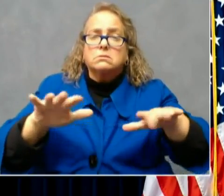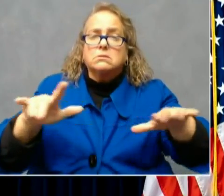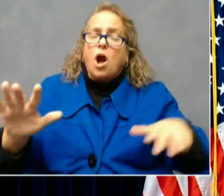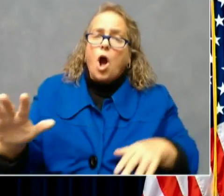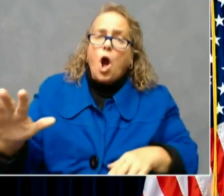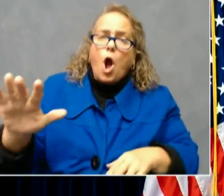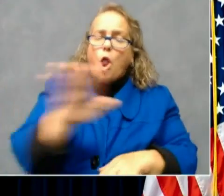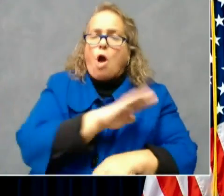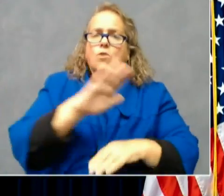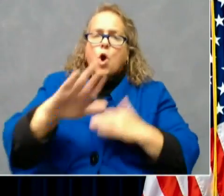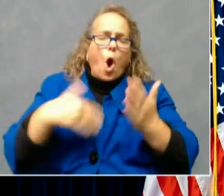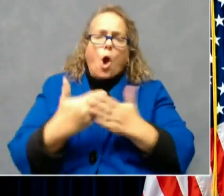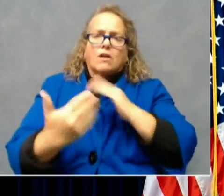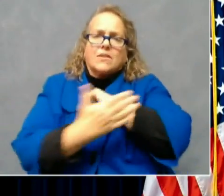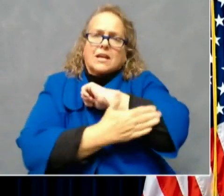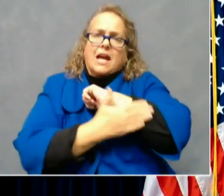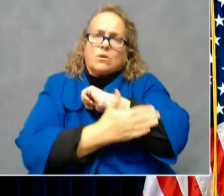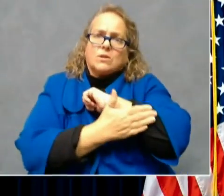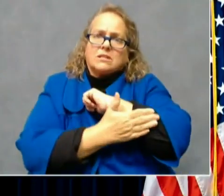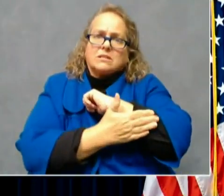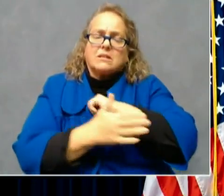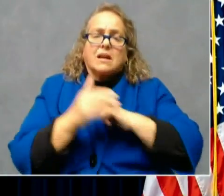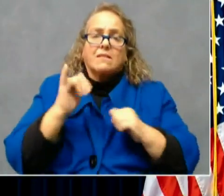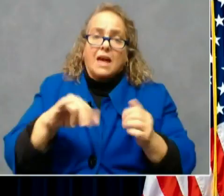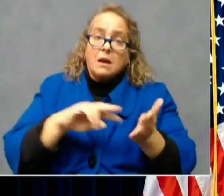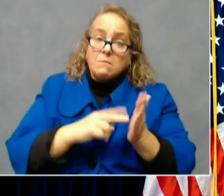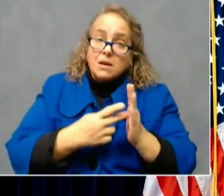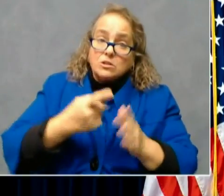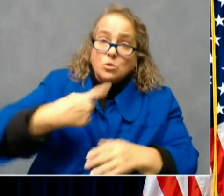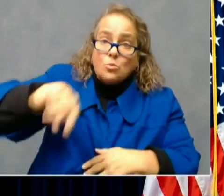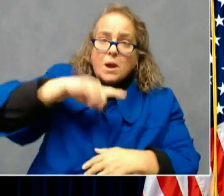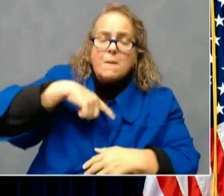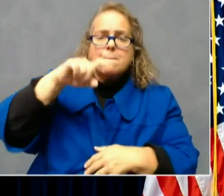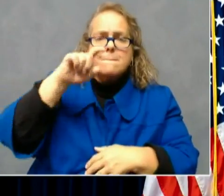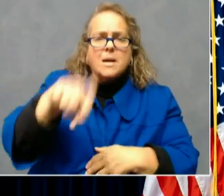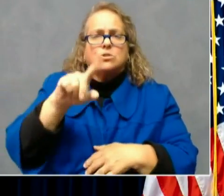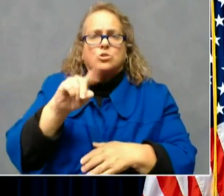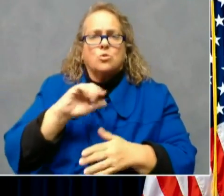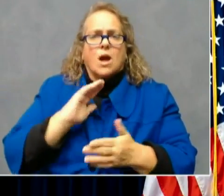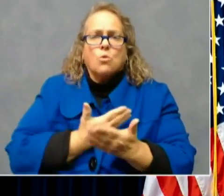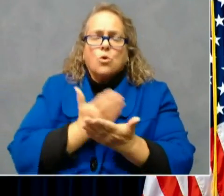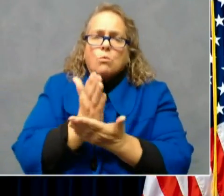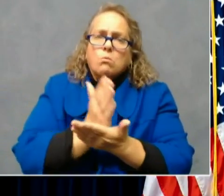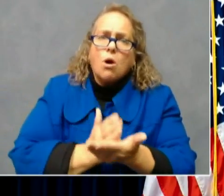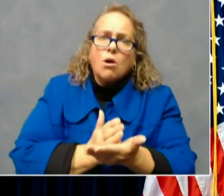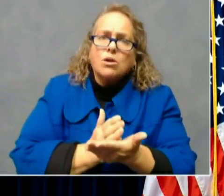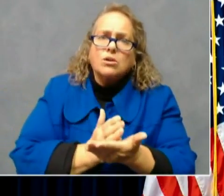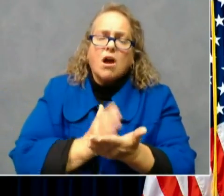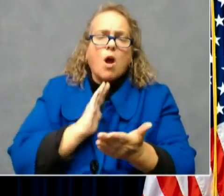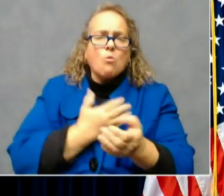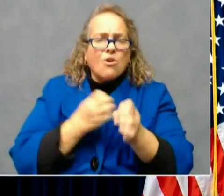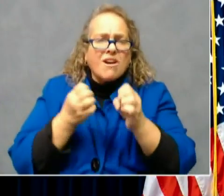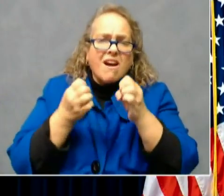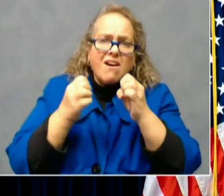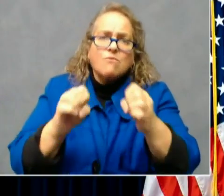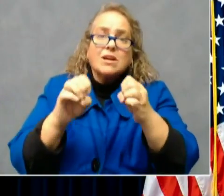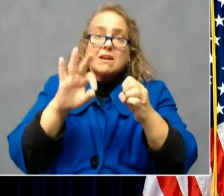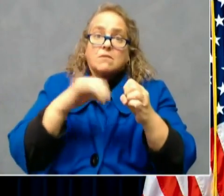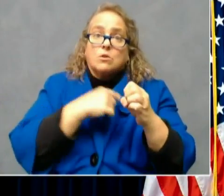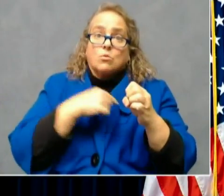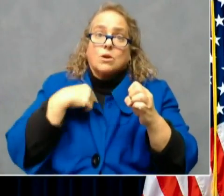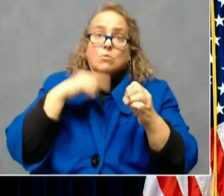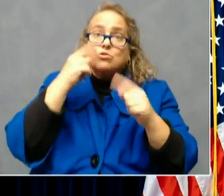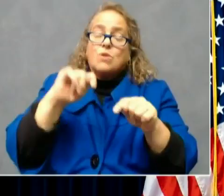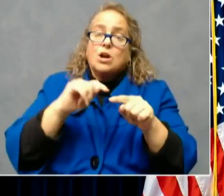it takes all of us doing our part in a concerted effort if we are going to slow this